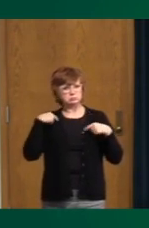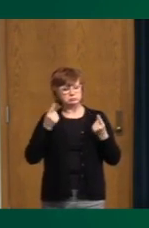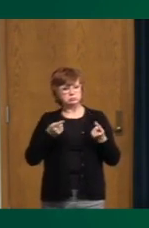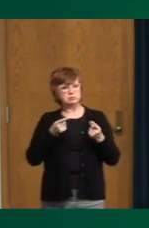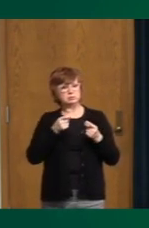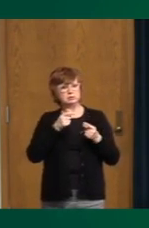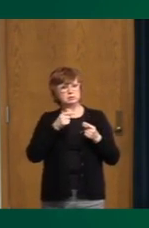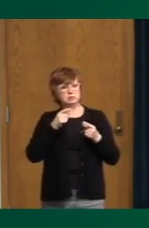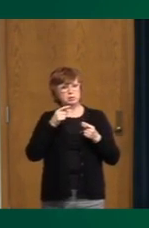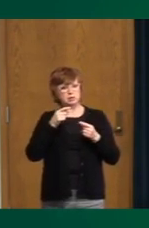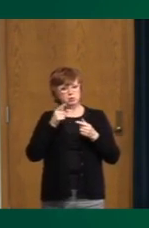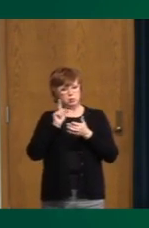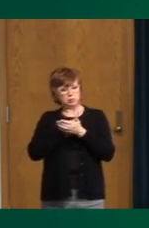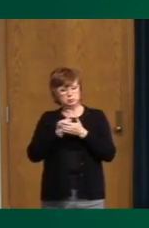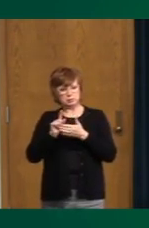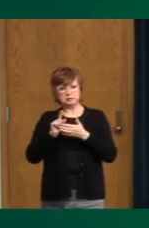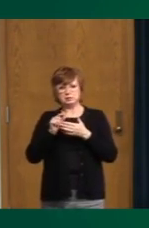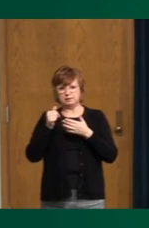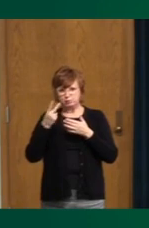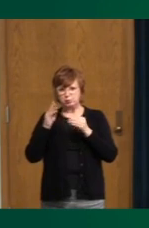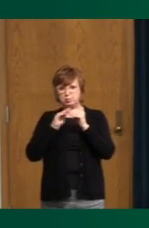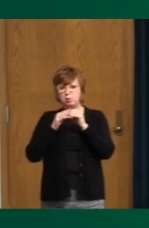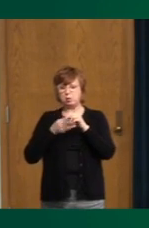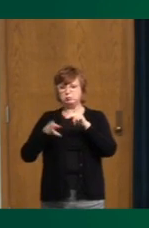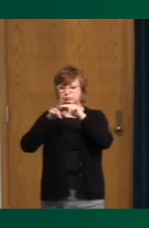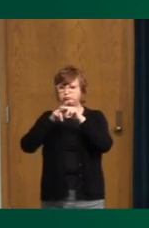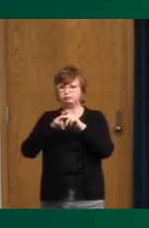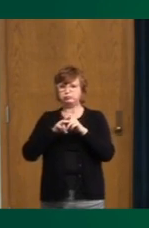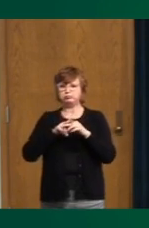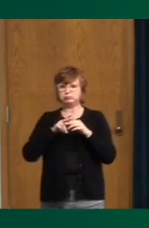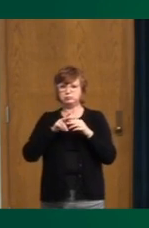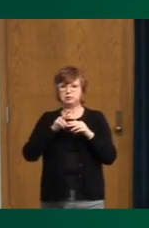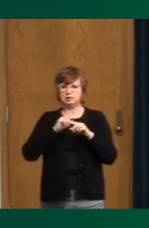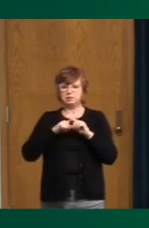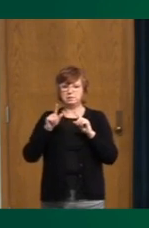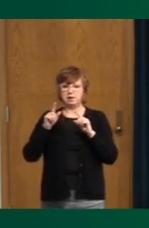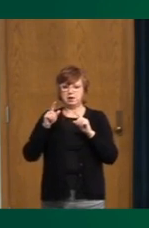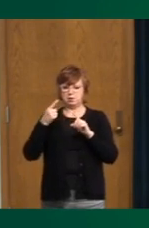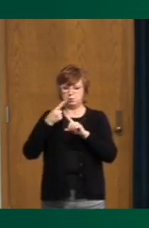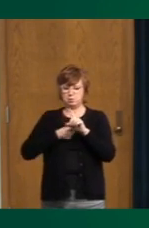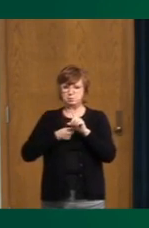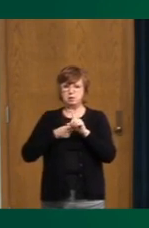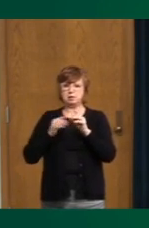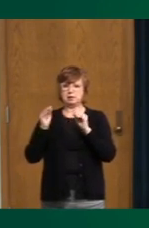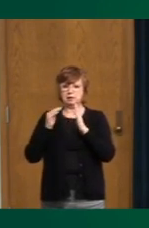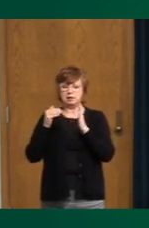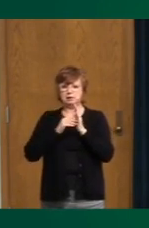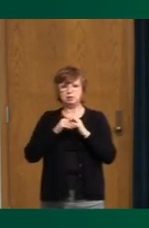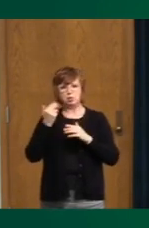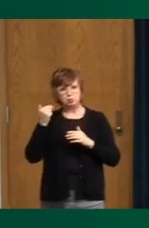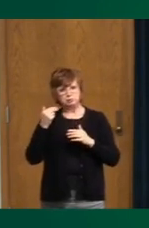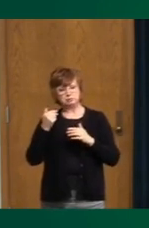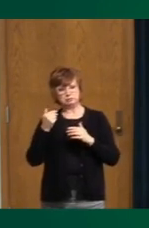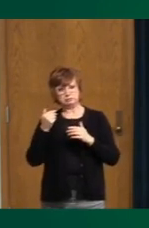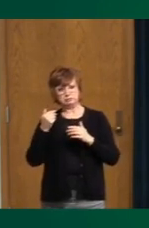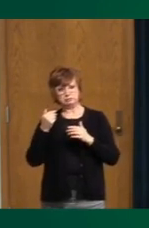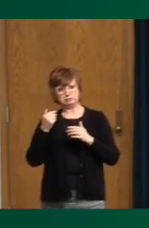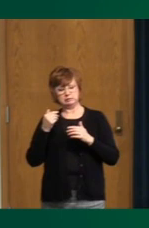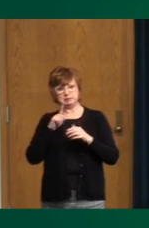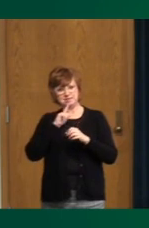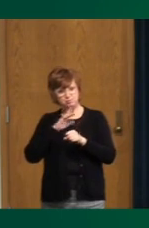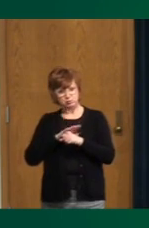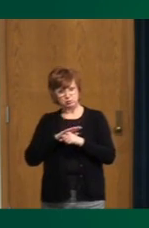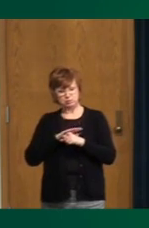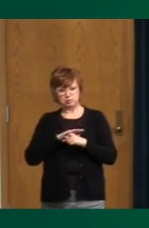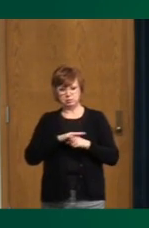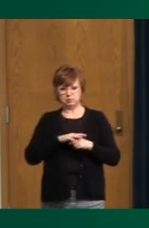last 1 month we've had 13 confirmed cases. And again, this is just a reflection of high transmission rates in the community. No one intentionally